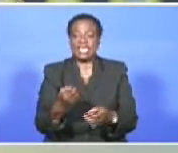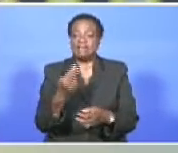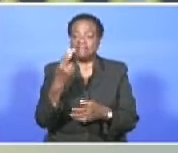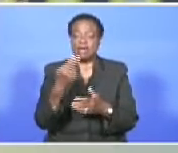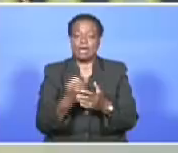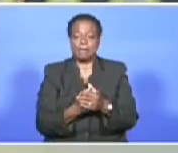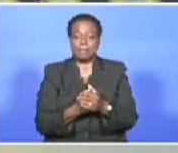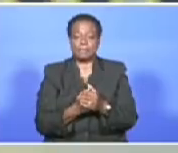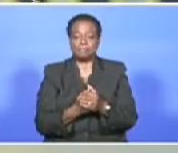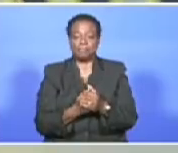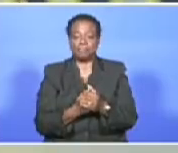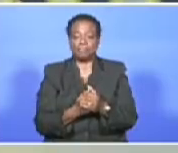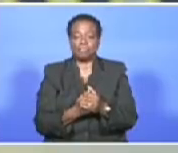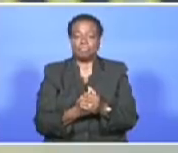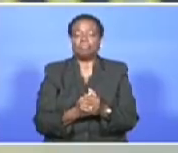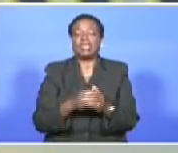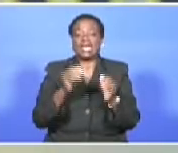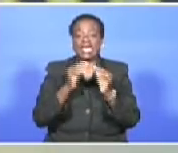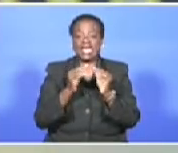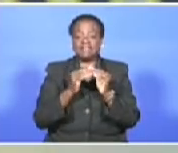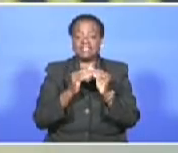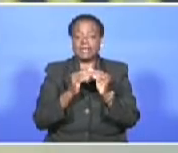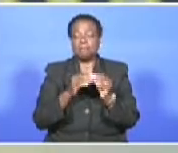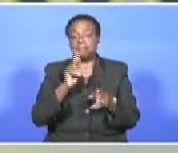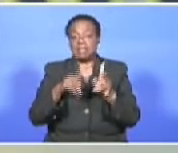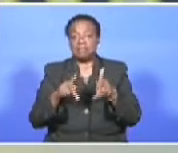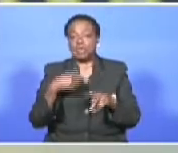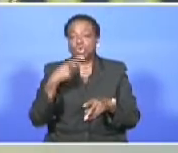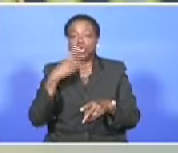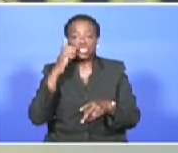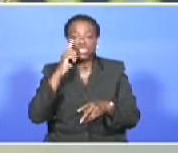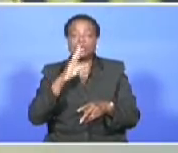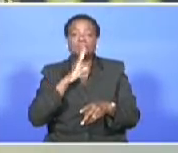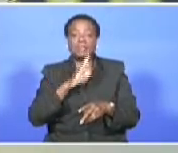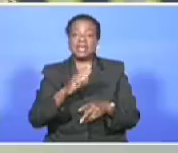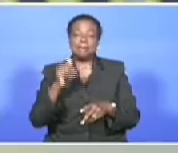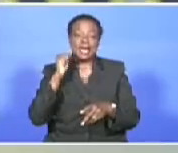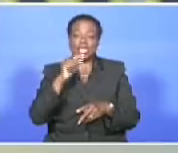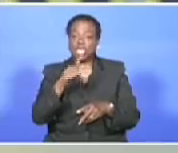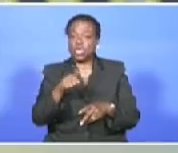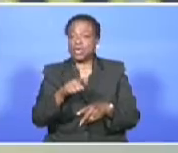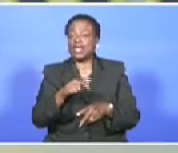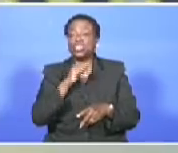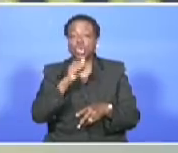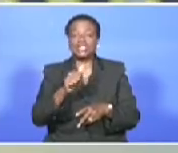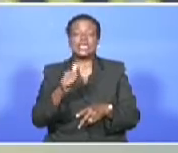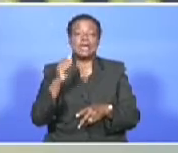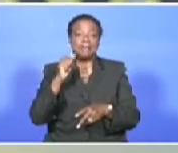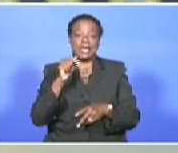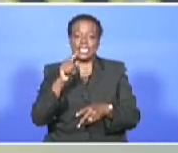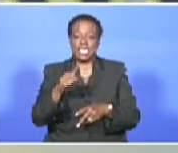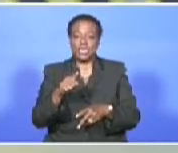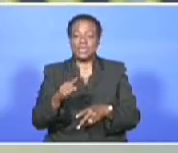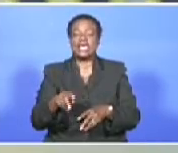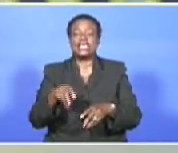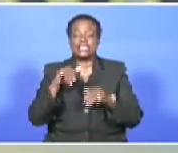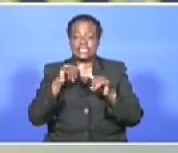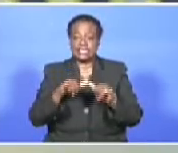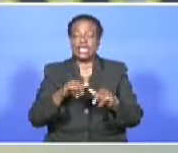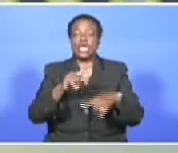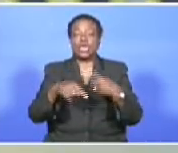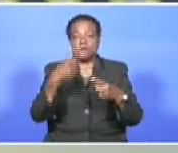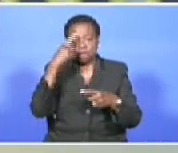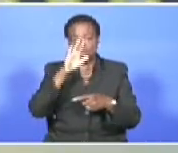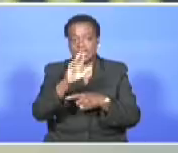if there are people that you feel like should be backing you and isn't backing you, still want it for yourself. Don't do